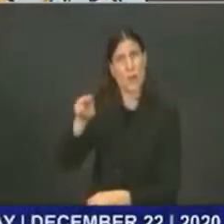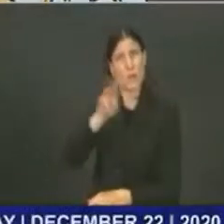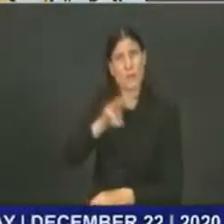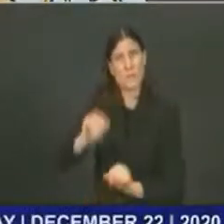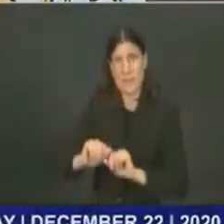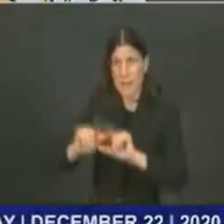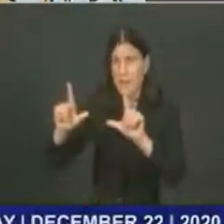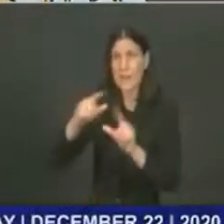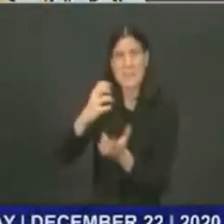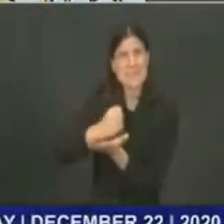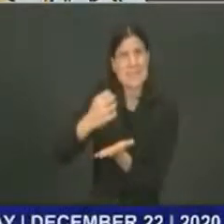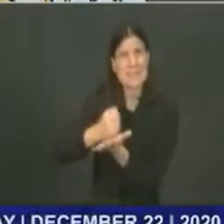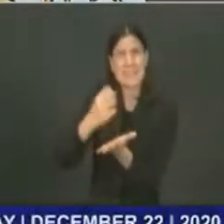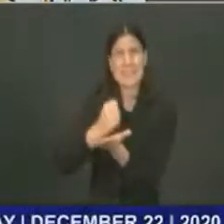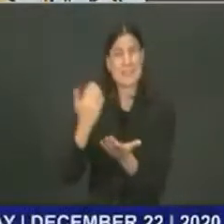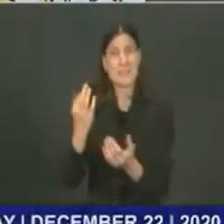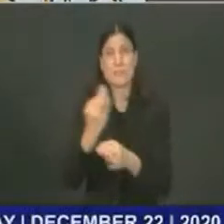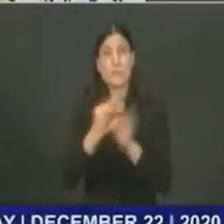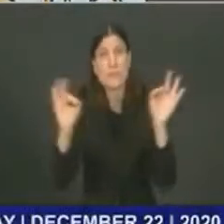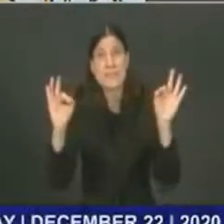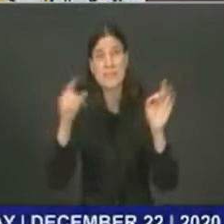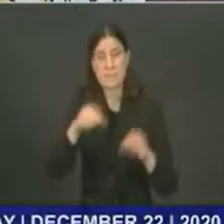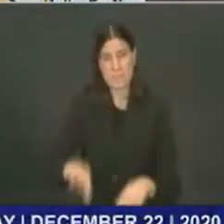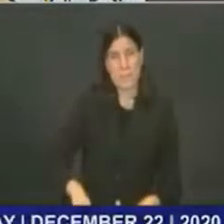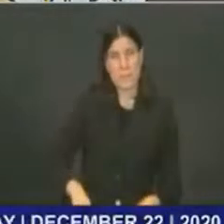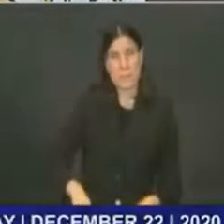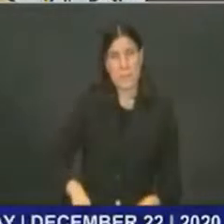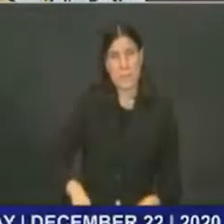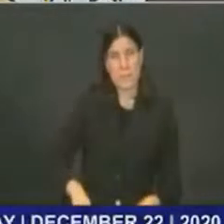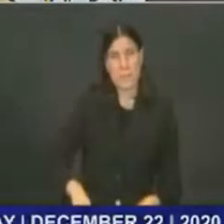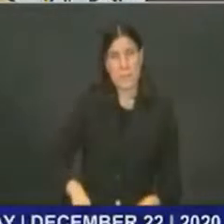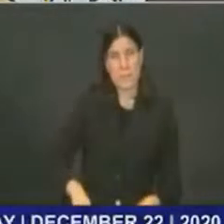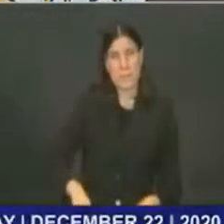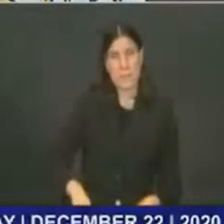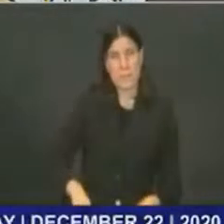it's free and it's effective. We promise you, if you graduate